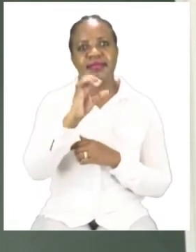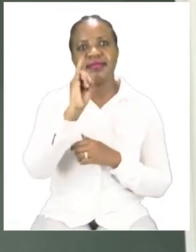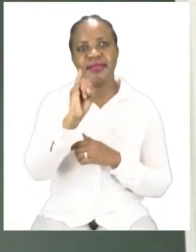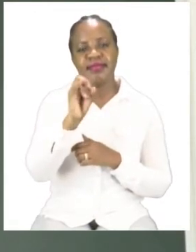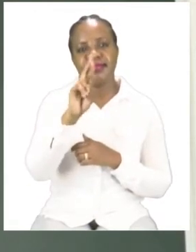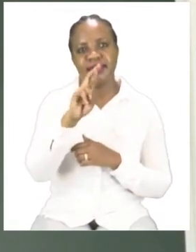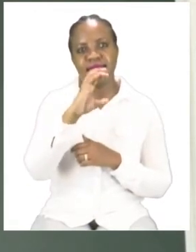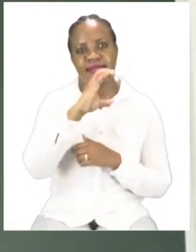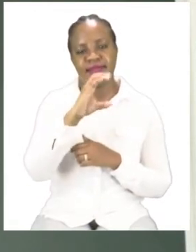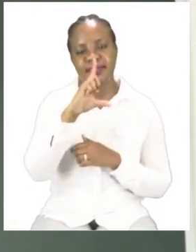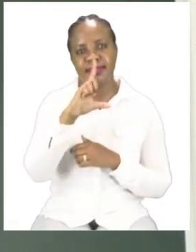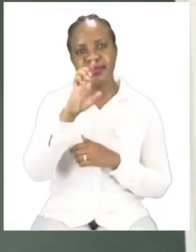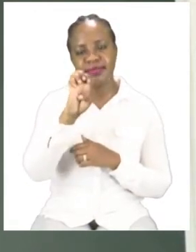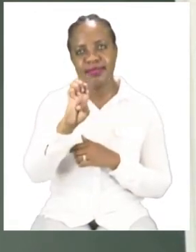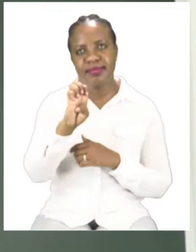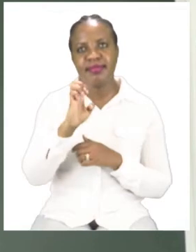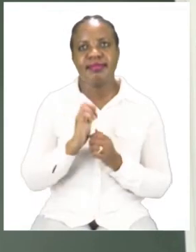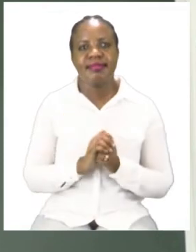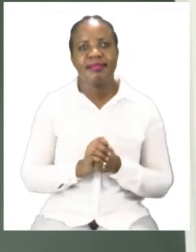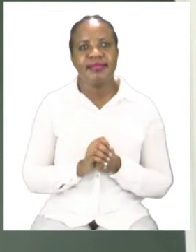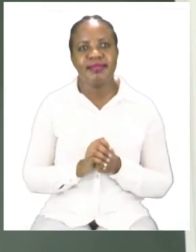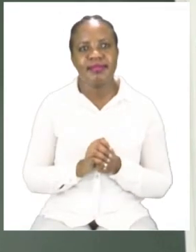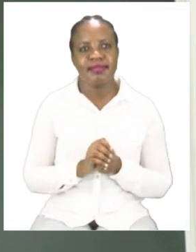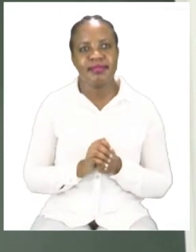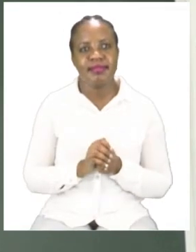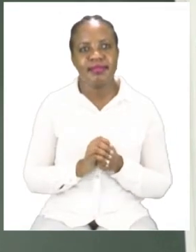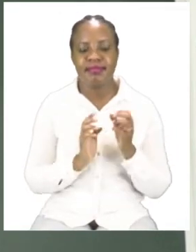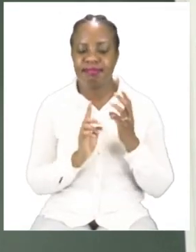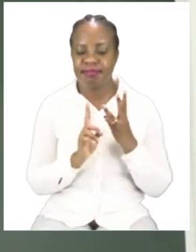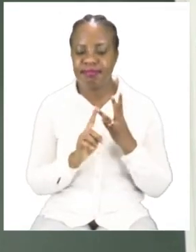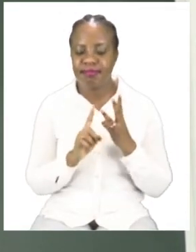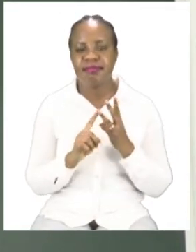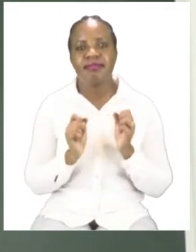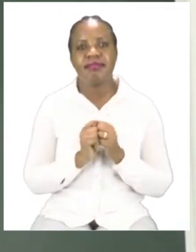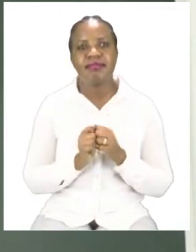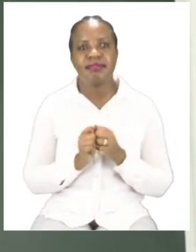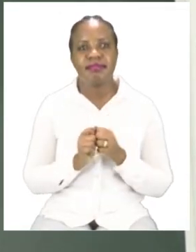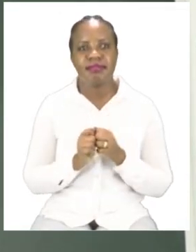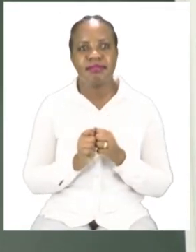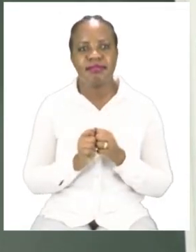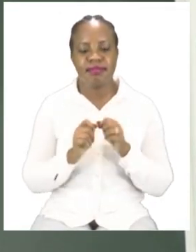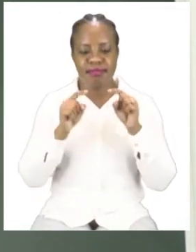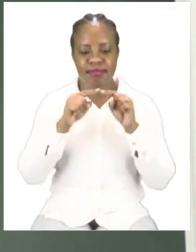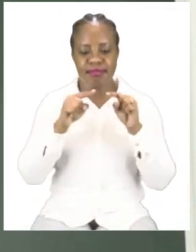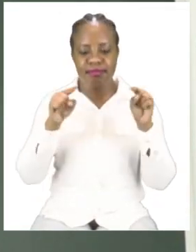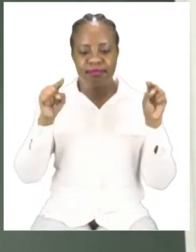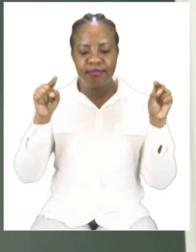Circle. Well done. The next shape that I'm holding is called